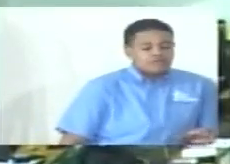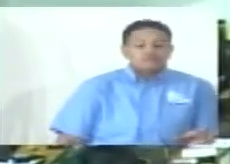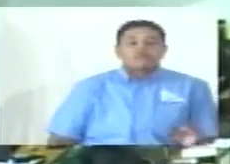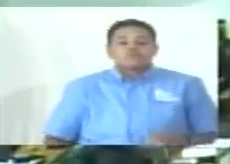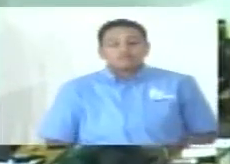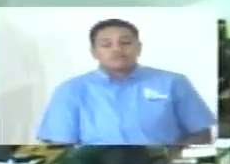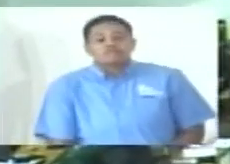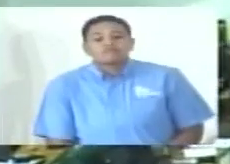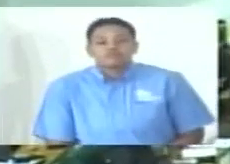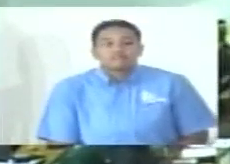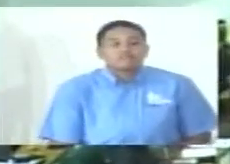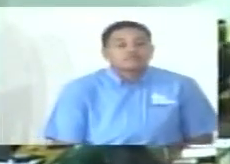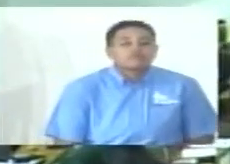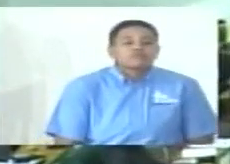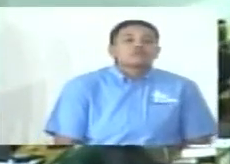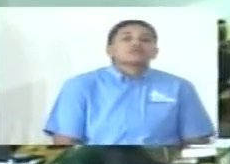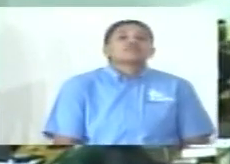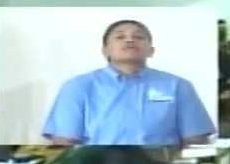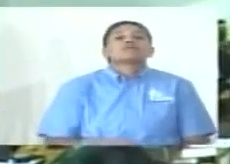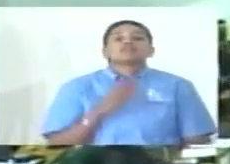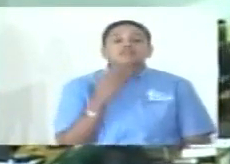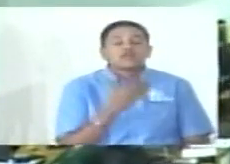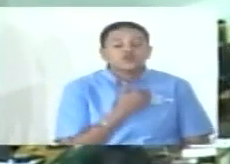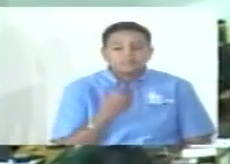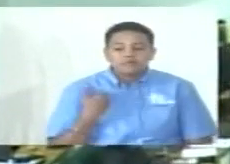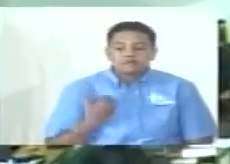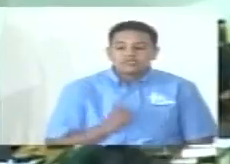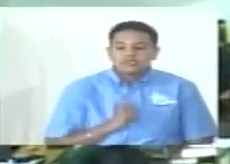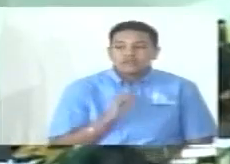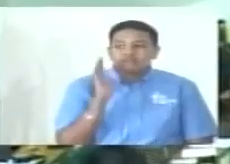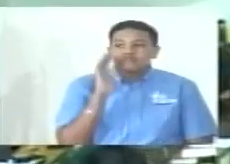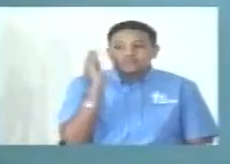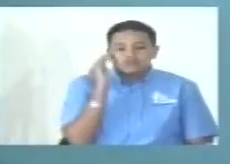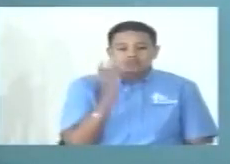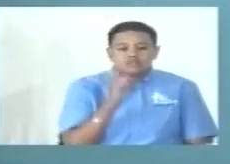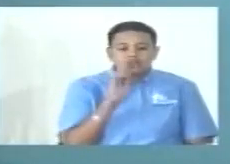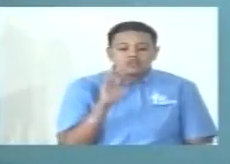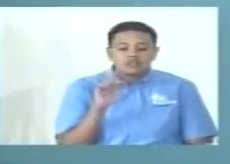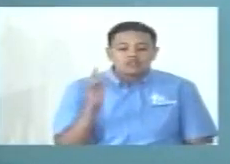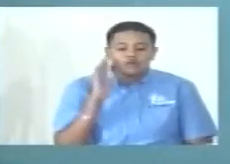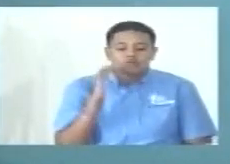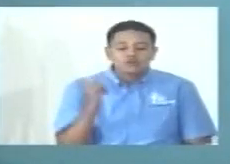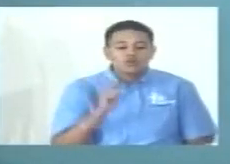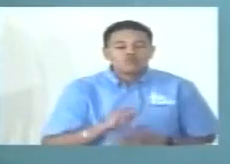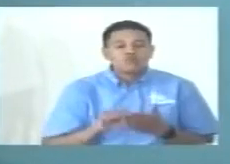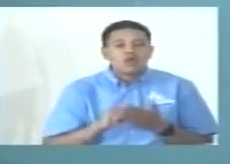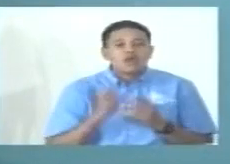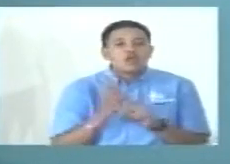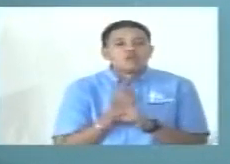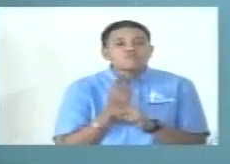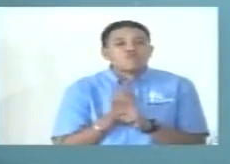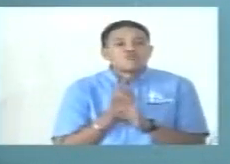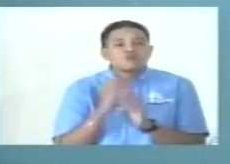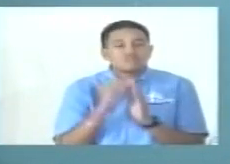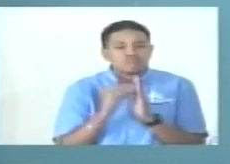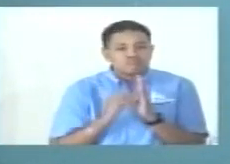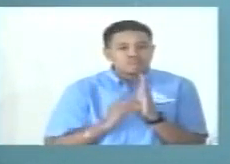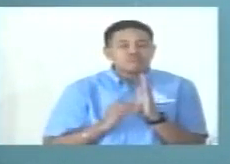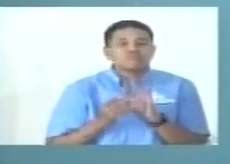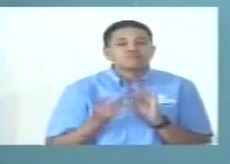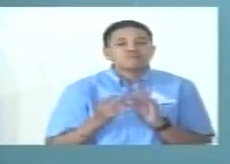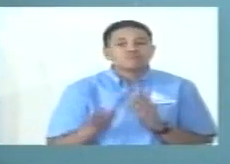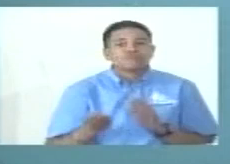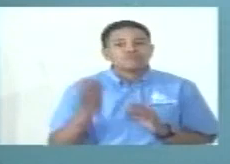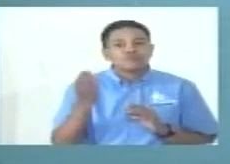Thank you very much, members. I direct that the clerk will write the appropriate missive to